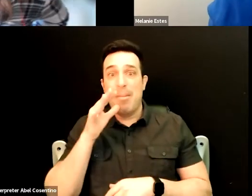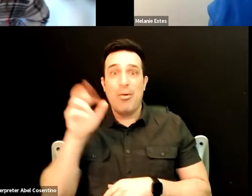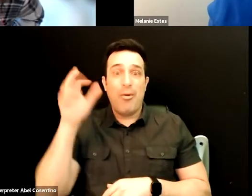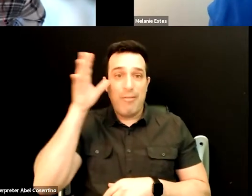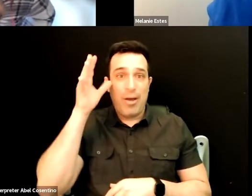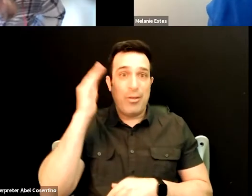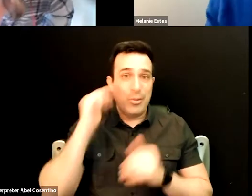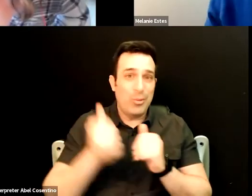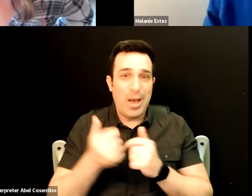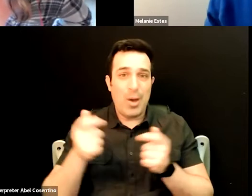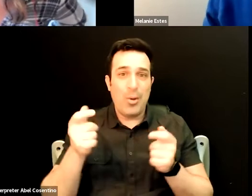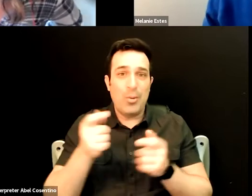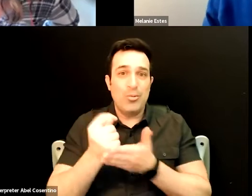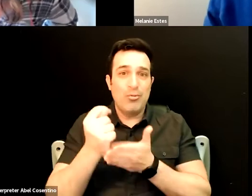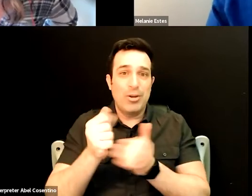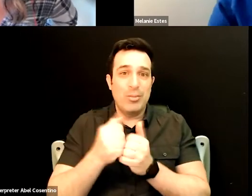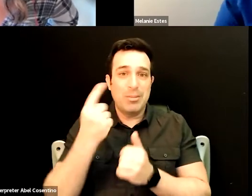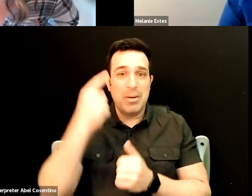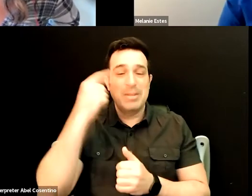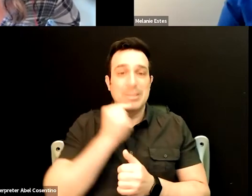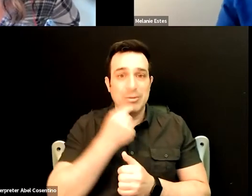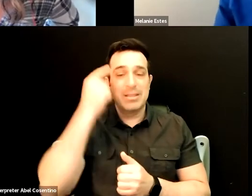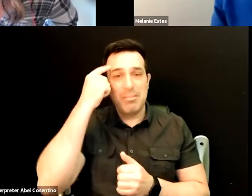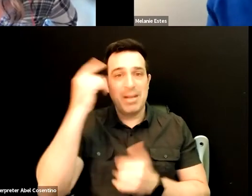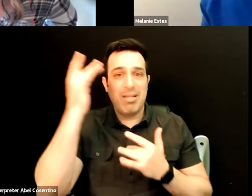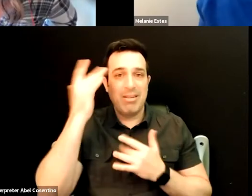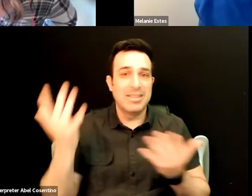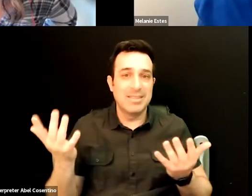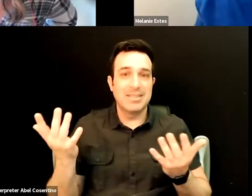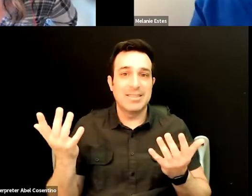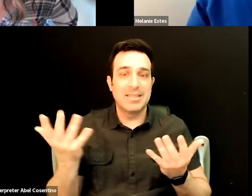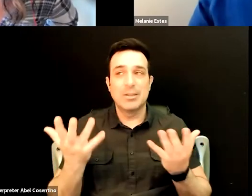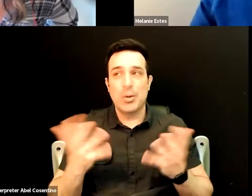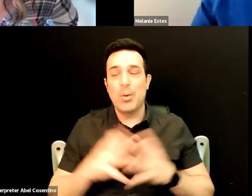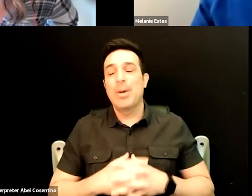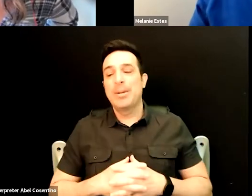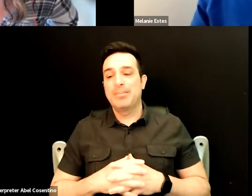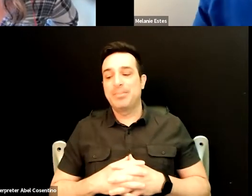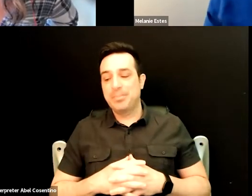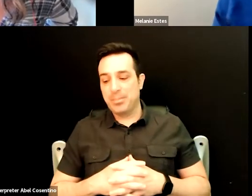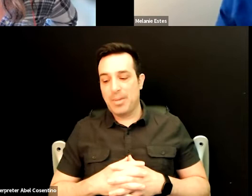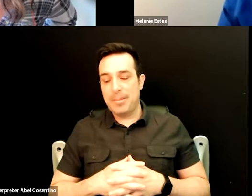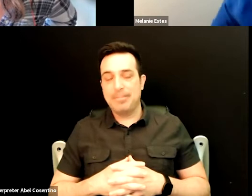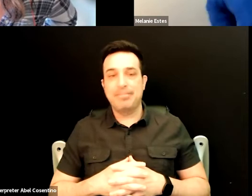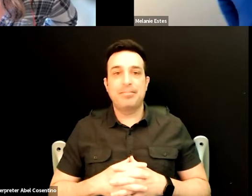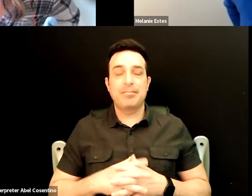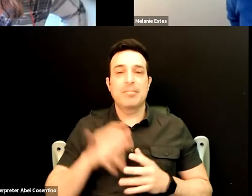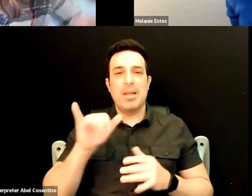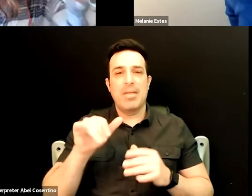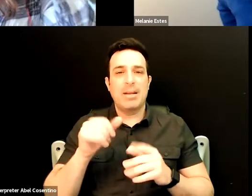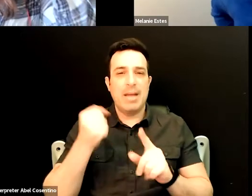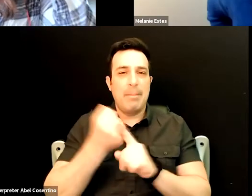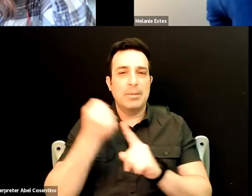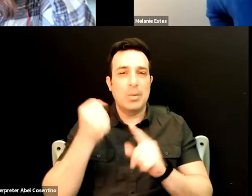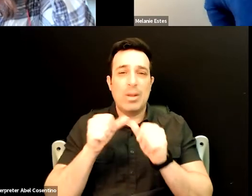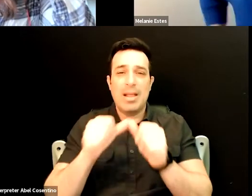how to treat someone with serious mental illness. So that episode lasted 10